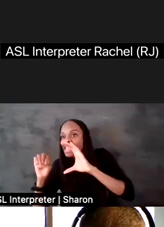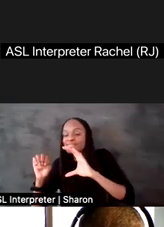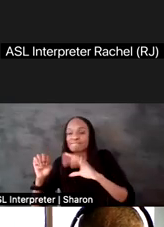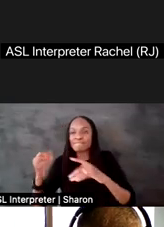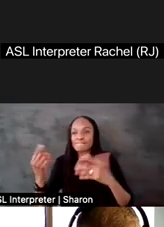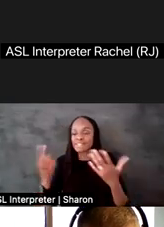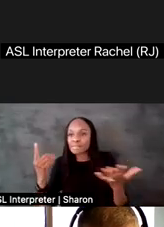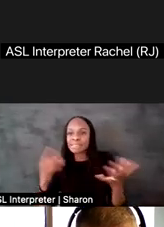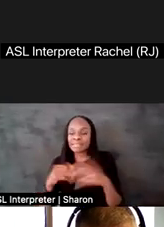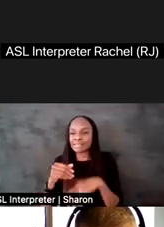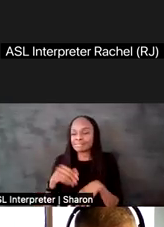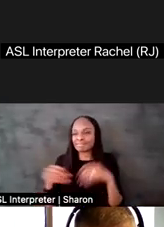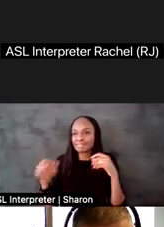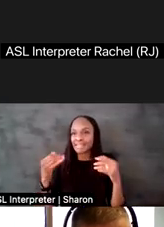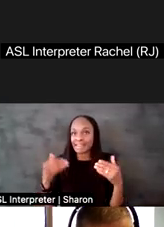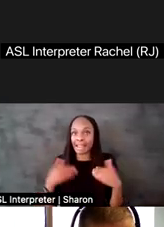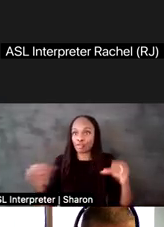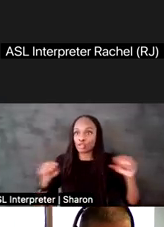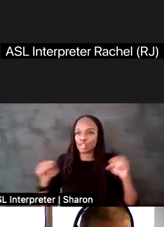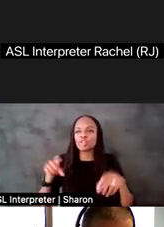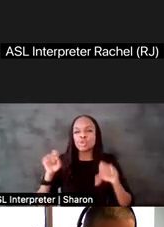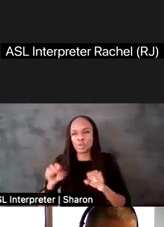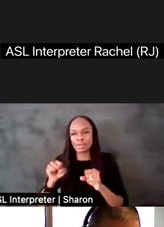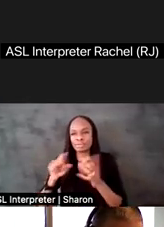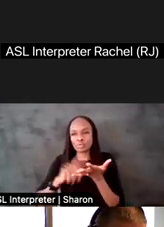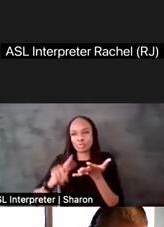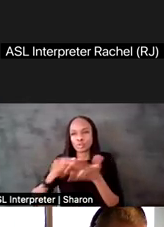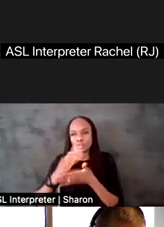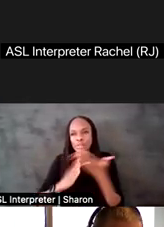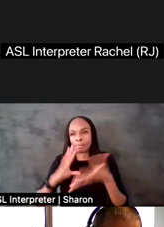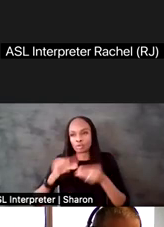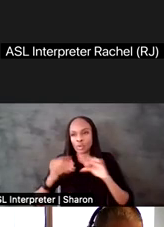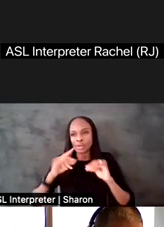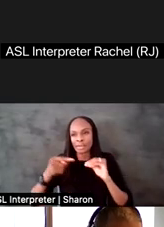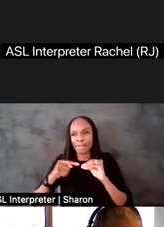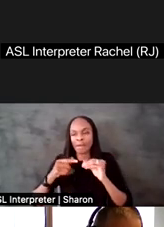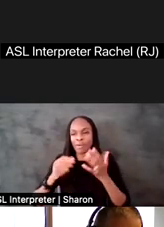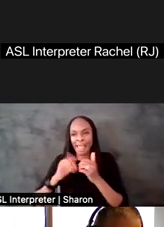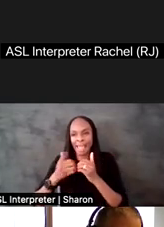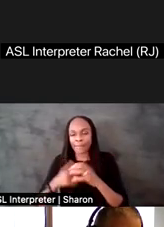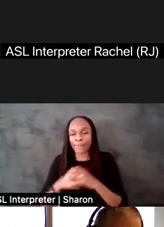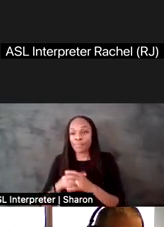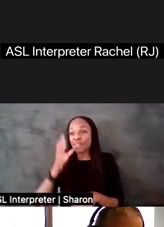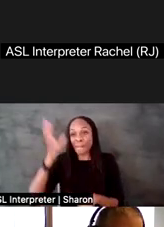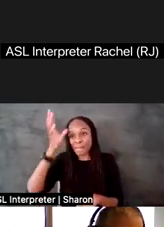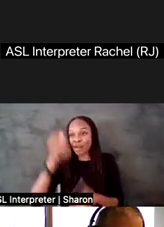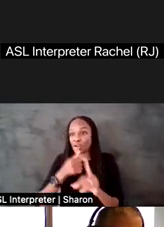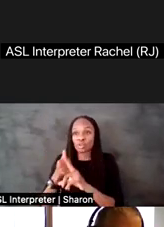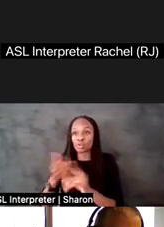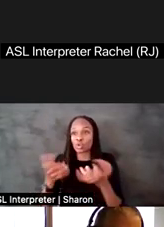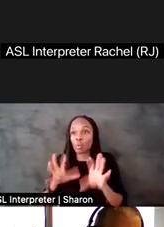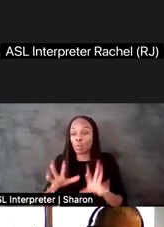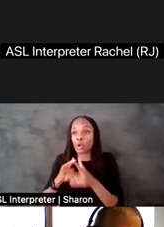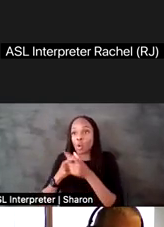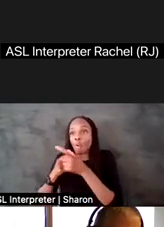There's stories you can look up for how to do that. And parents, you don't want to run to your children during